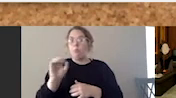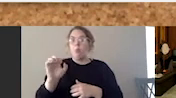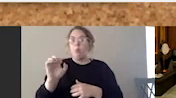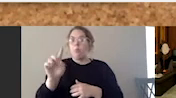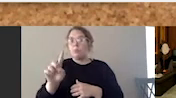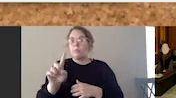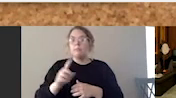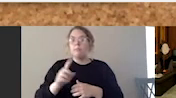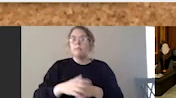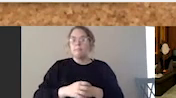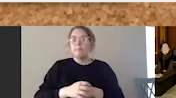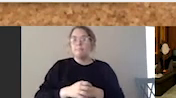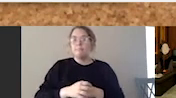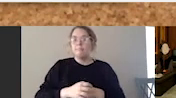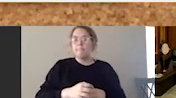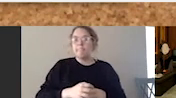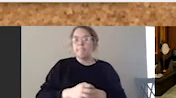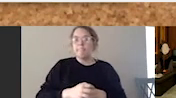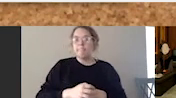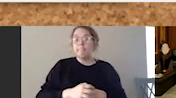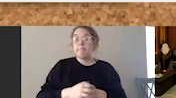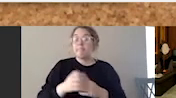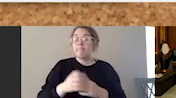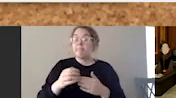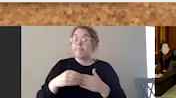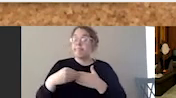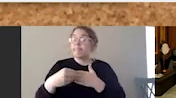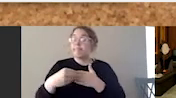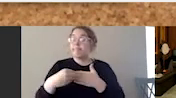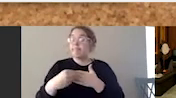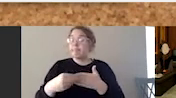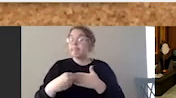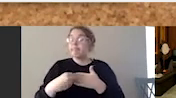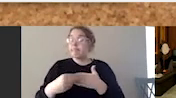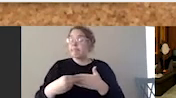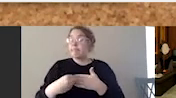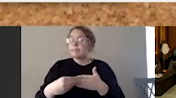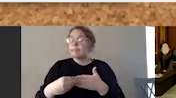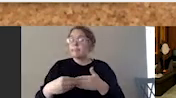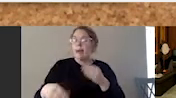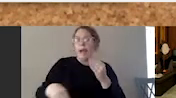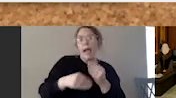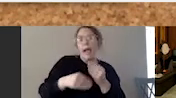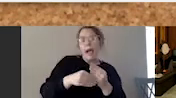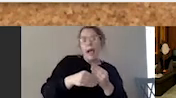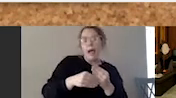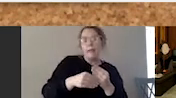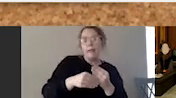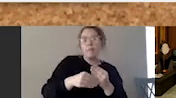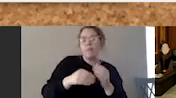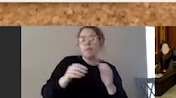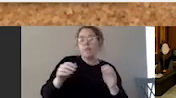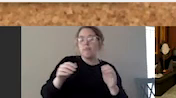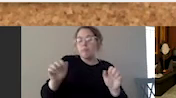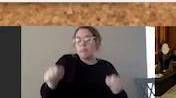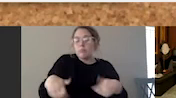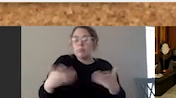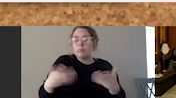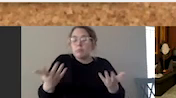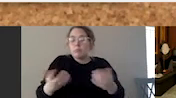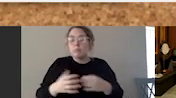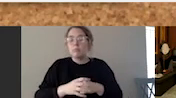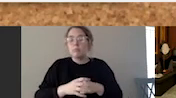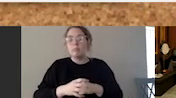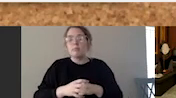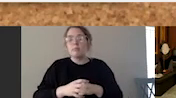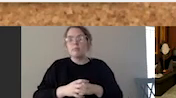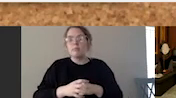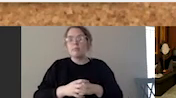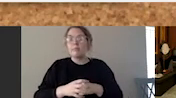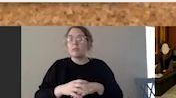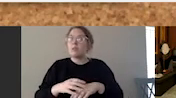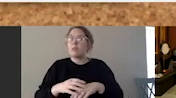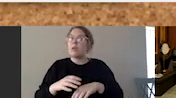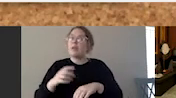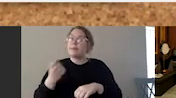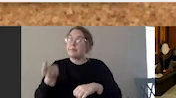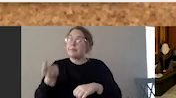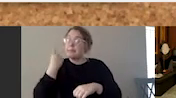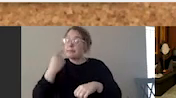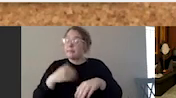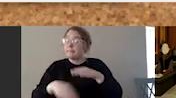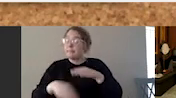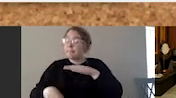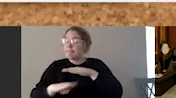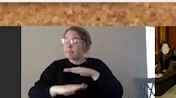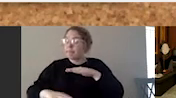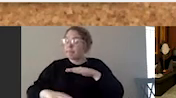do have the flexibility to kind of add some stylistic marks. Now, these are just the basic